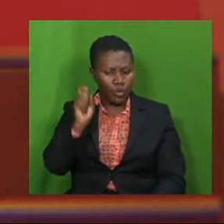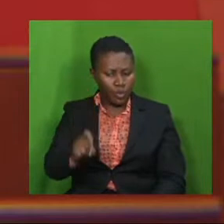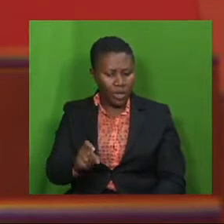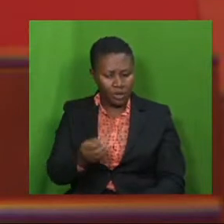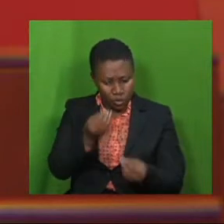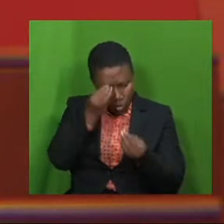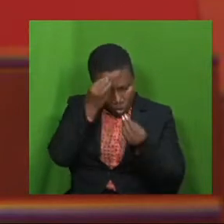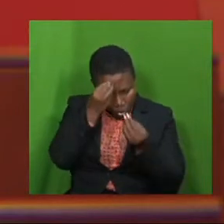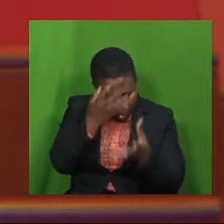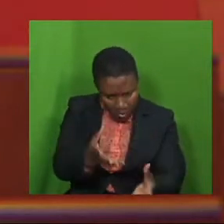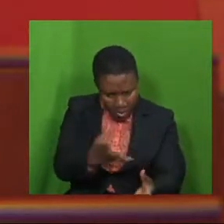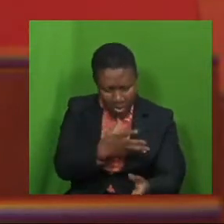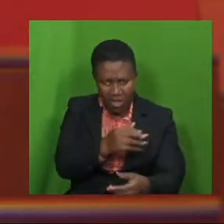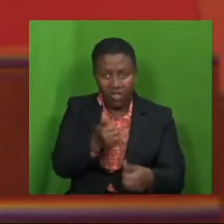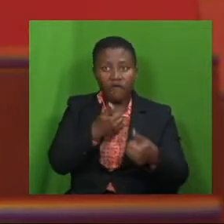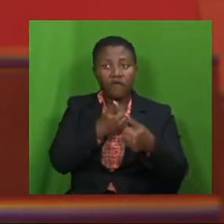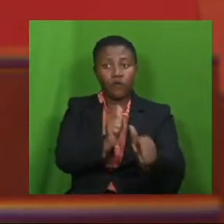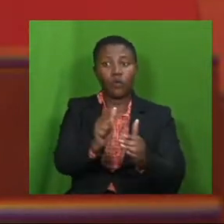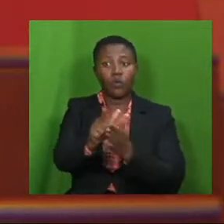with the provisions of the law we make.